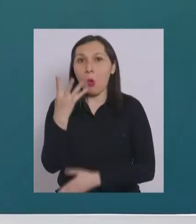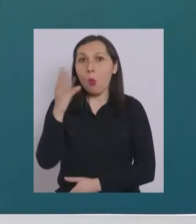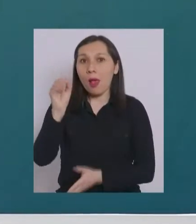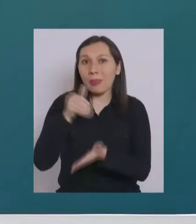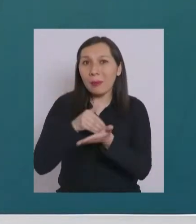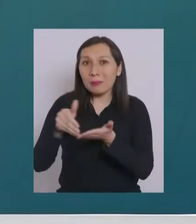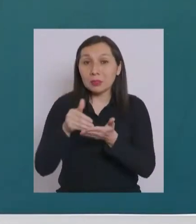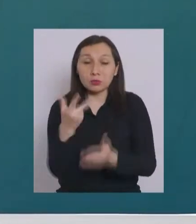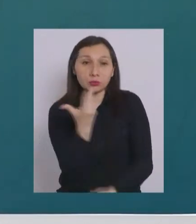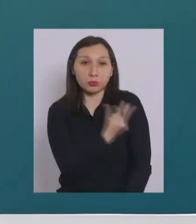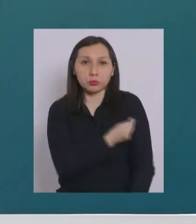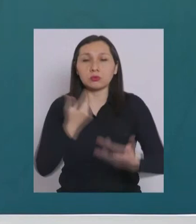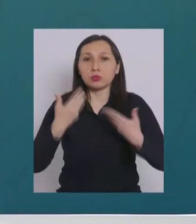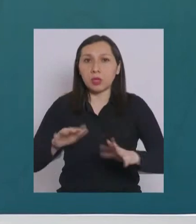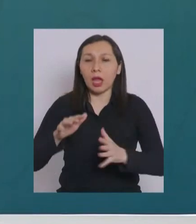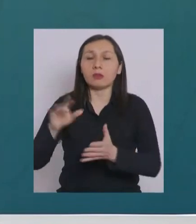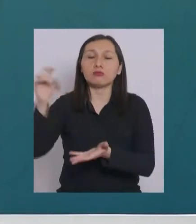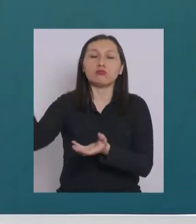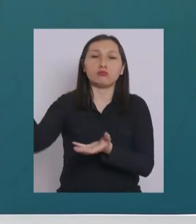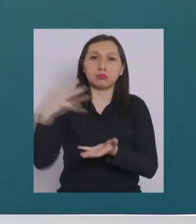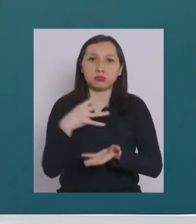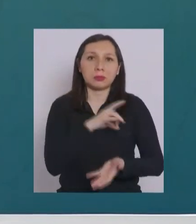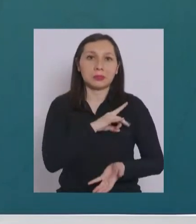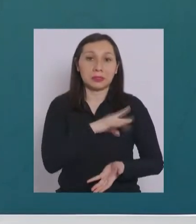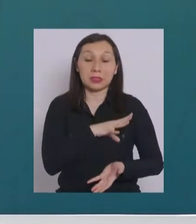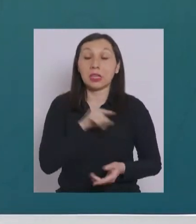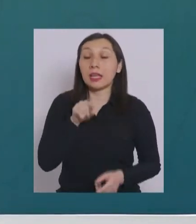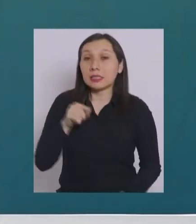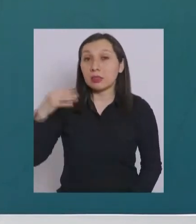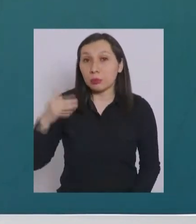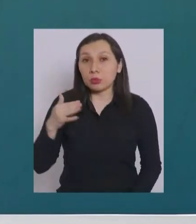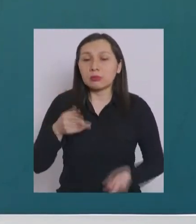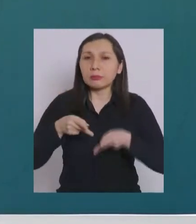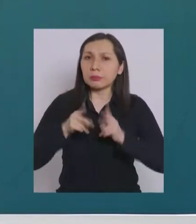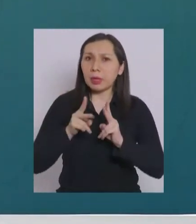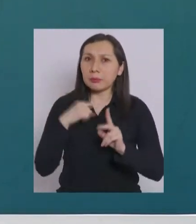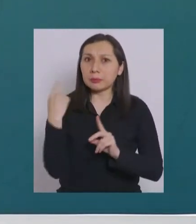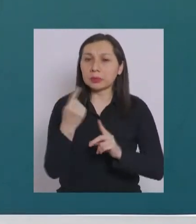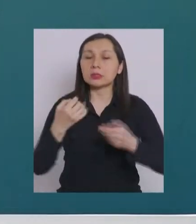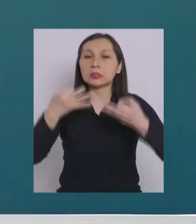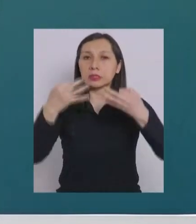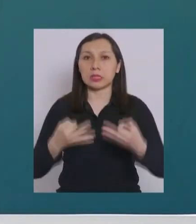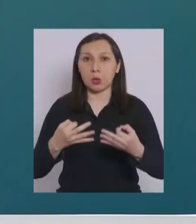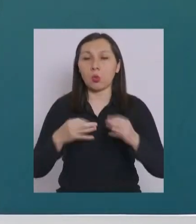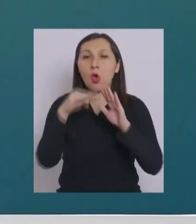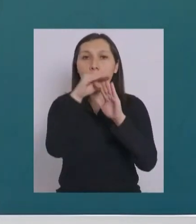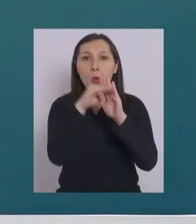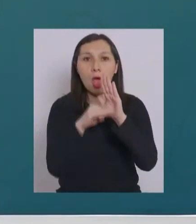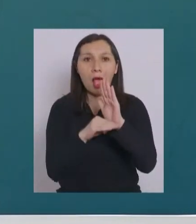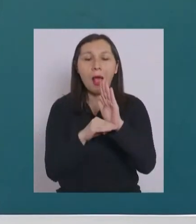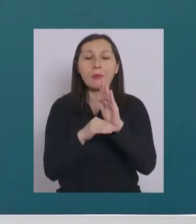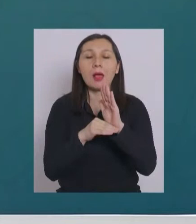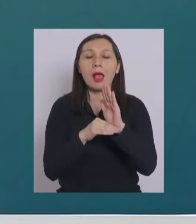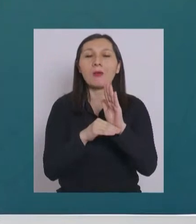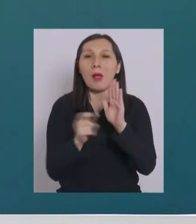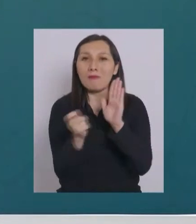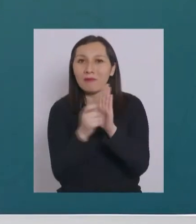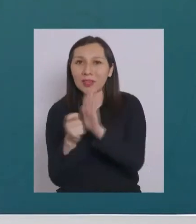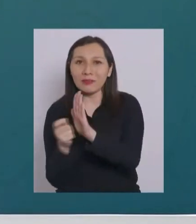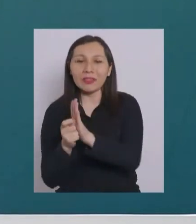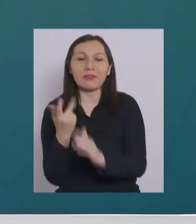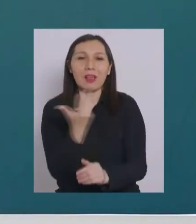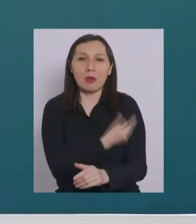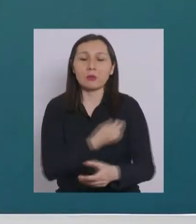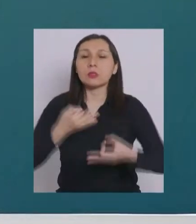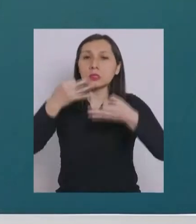40 million doses of vaccines already received. And this is important because it allows us to ensure a vaccination